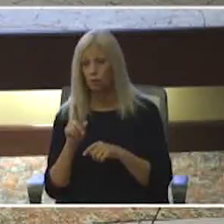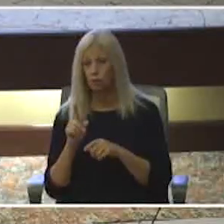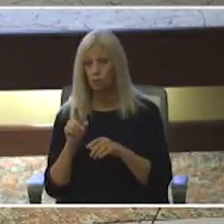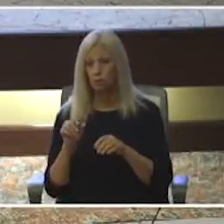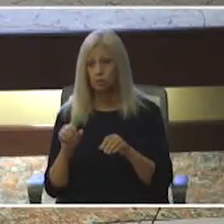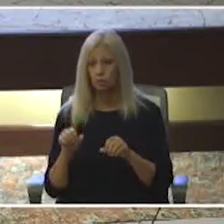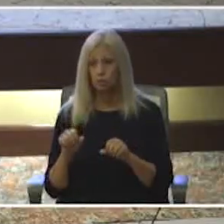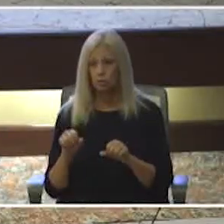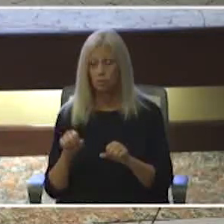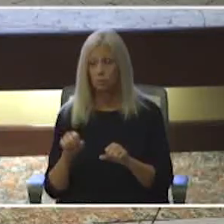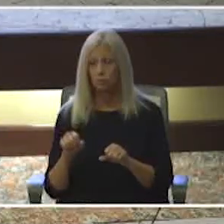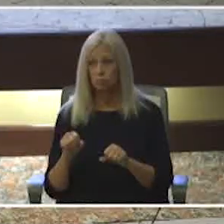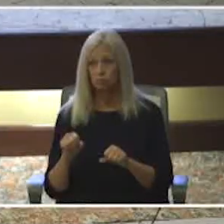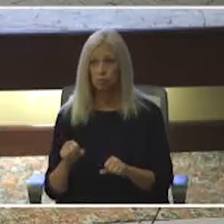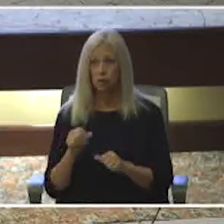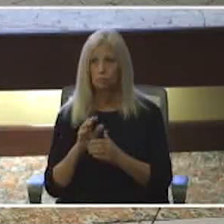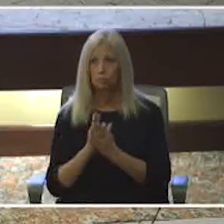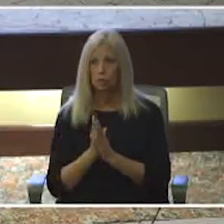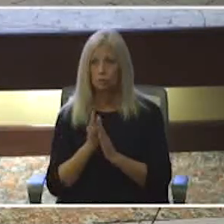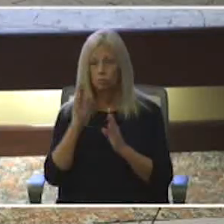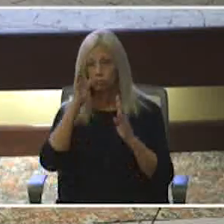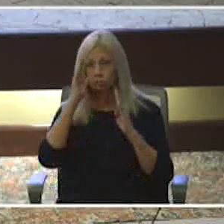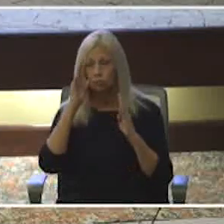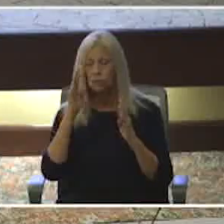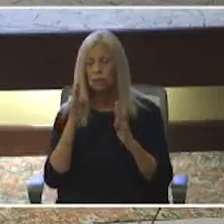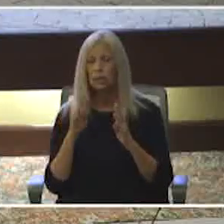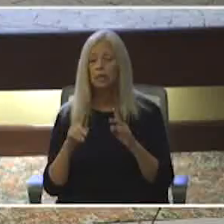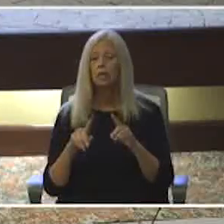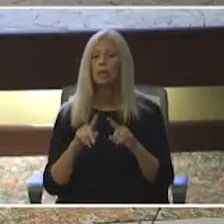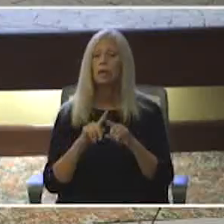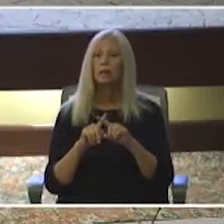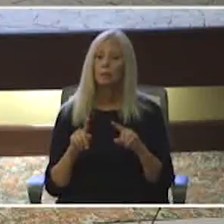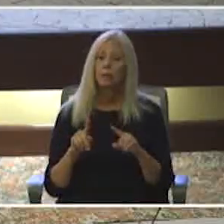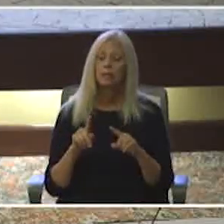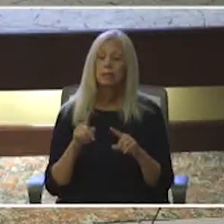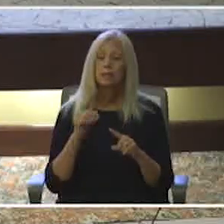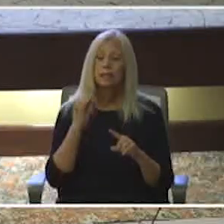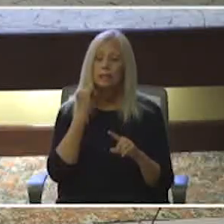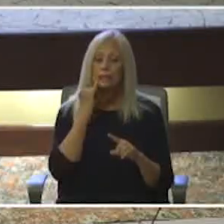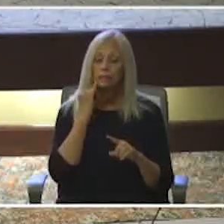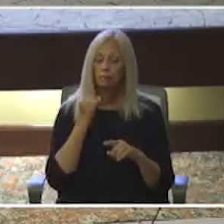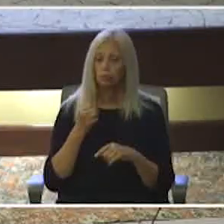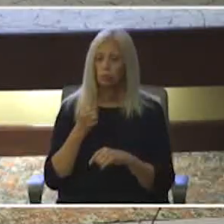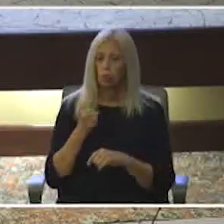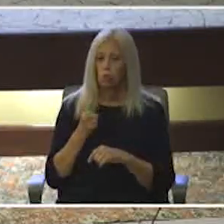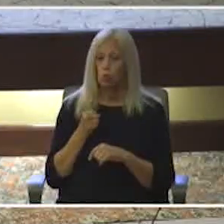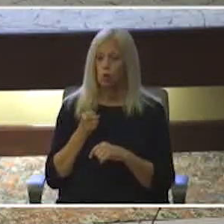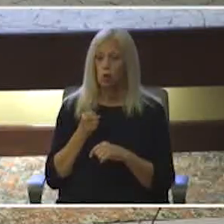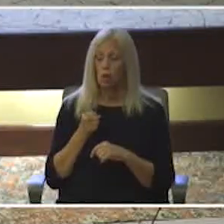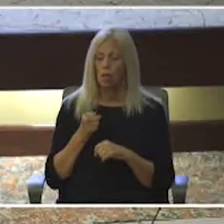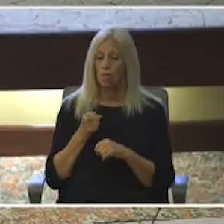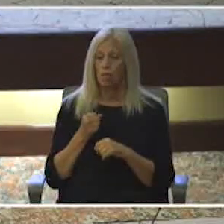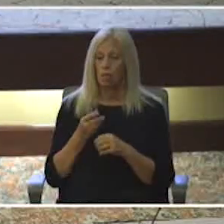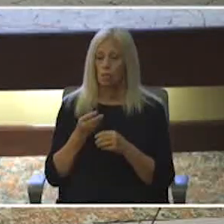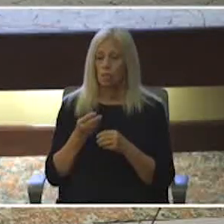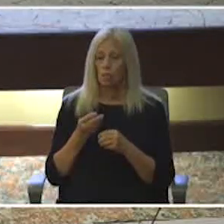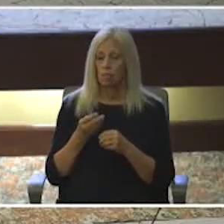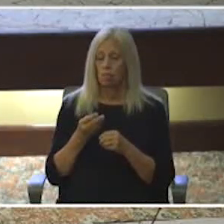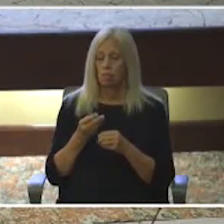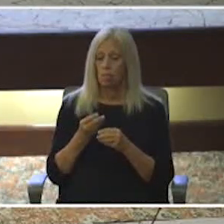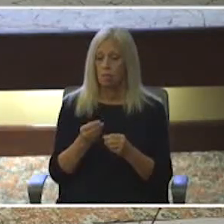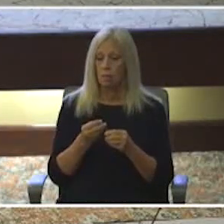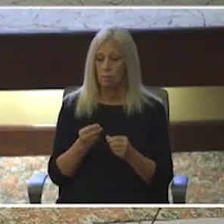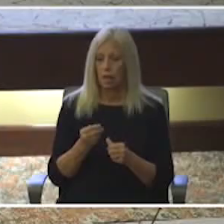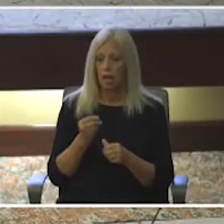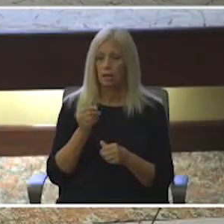be pretty expensive. But in terms of if we're pulling back on the planting and irrigation, is that something that you